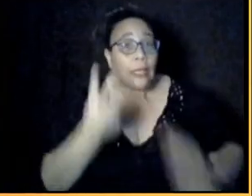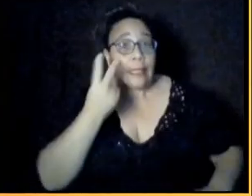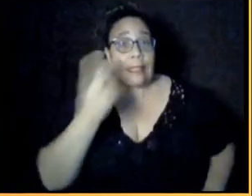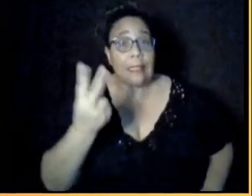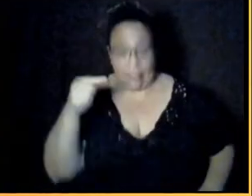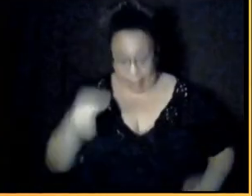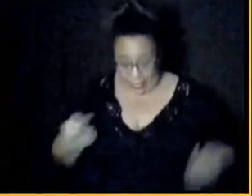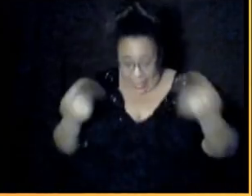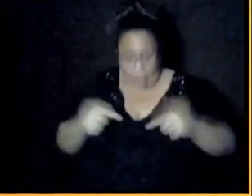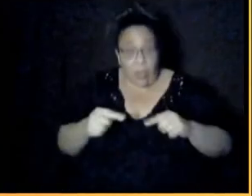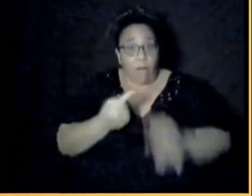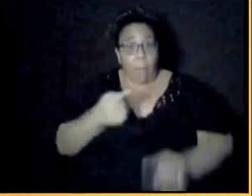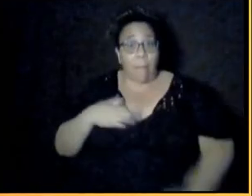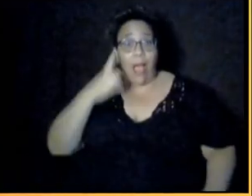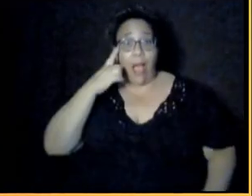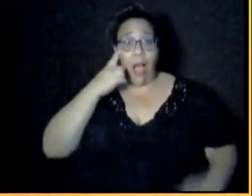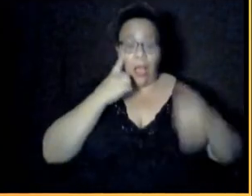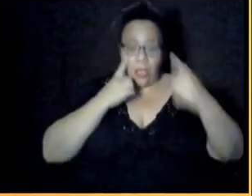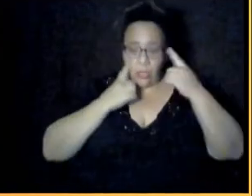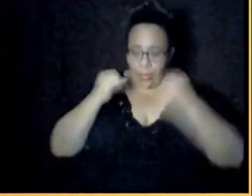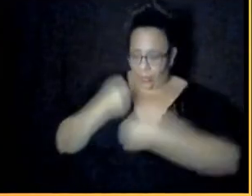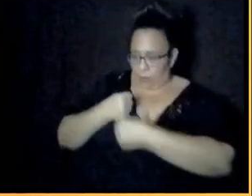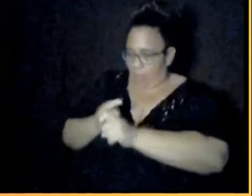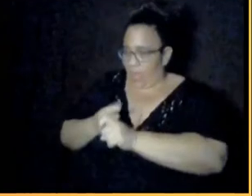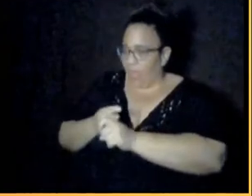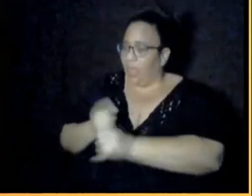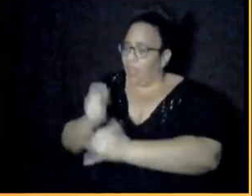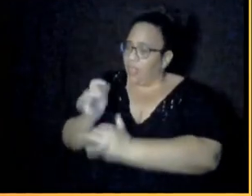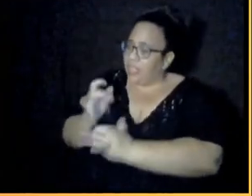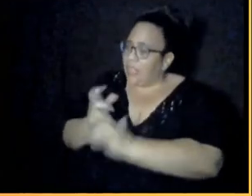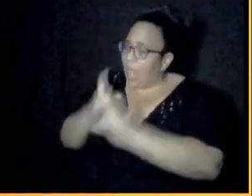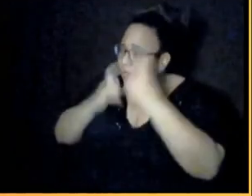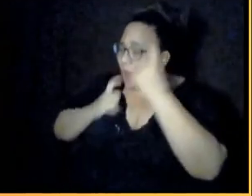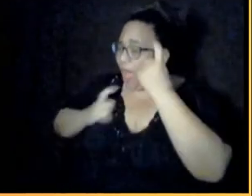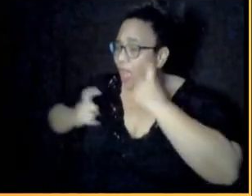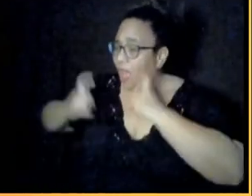my eyes, so I had to make the sax cry.